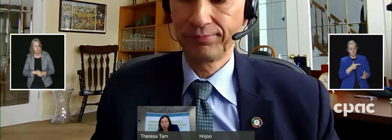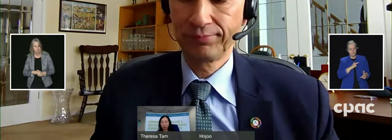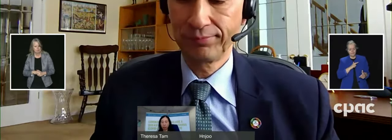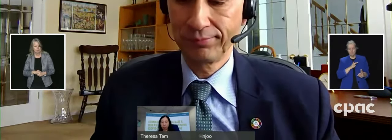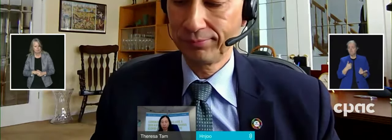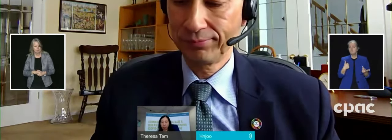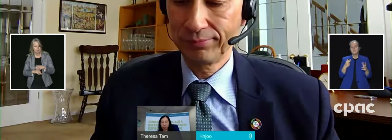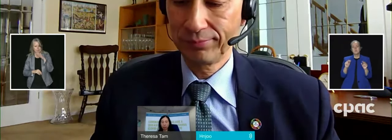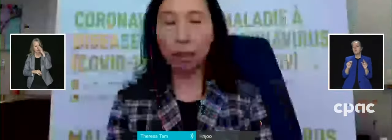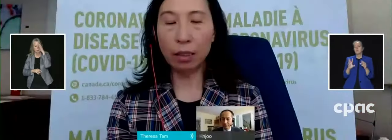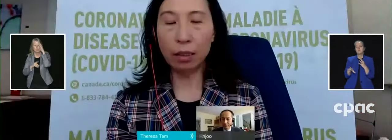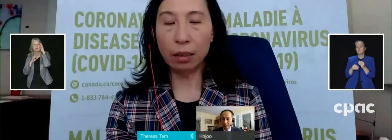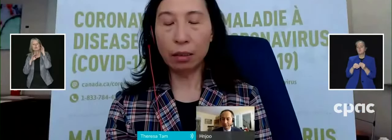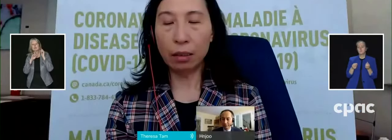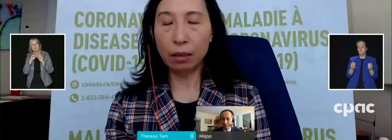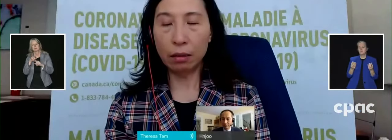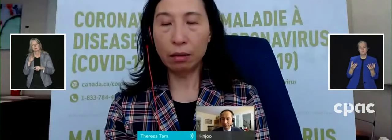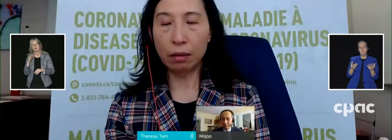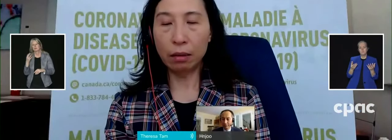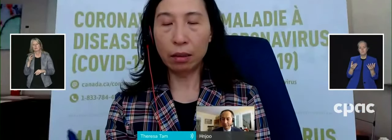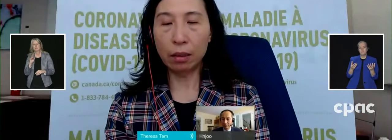Pas vraiment. Il y a